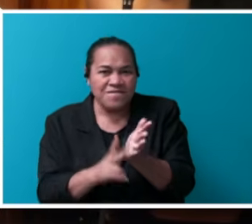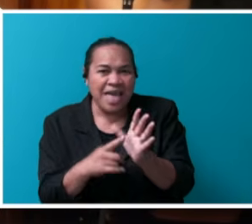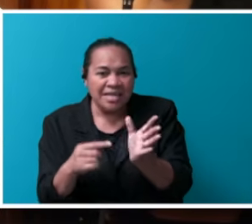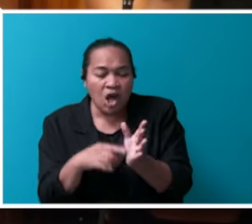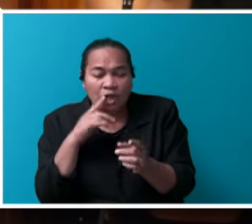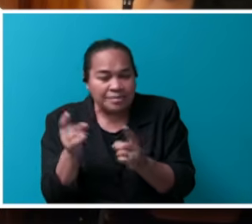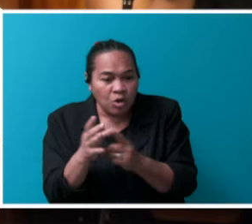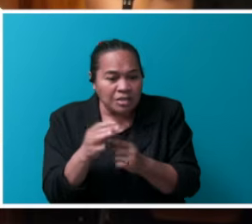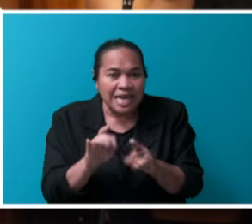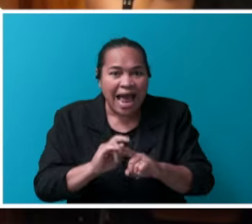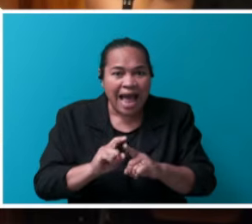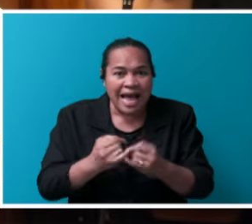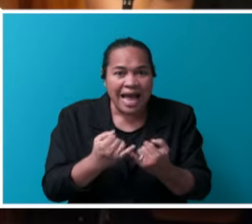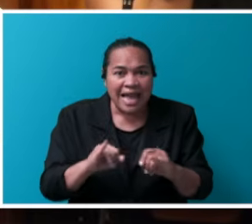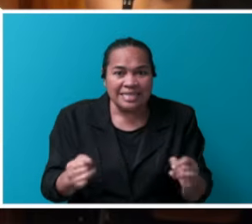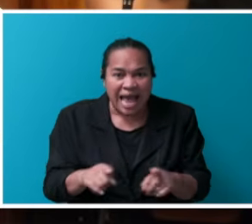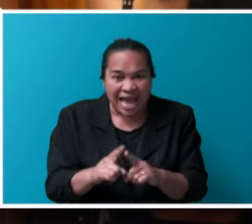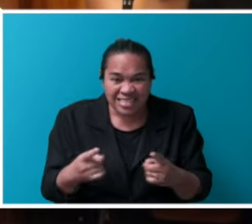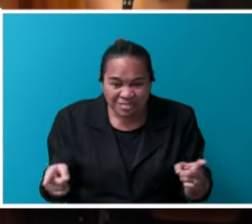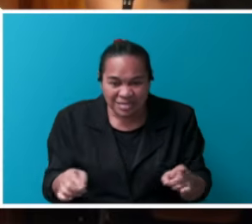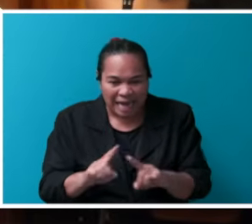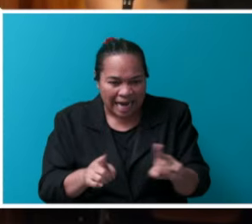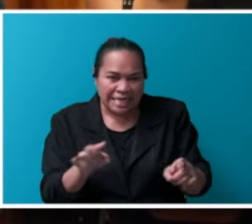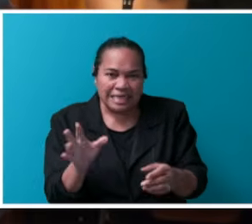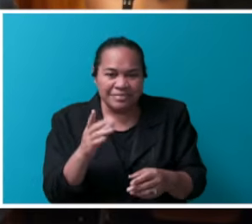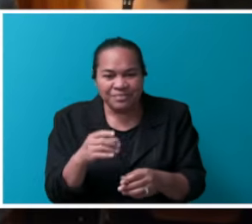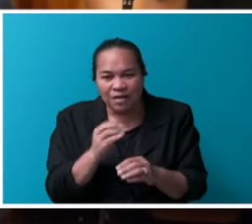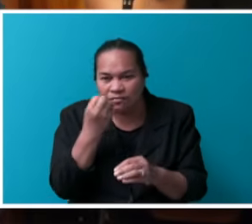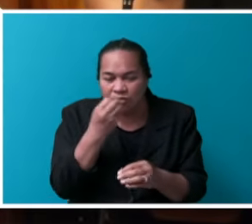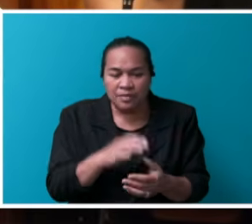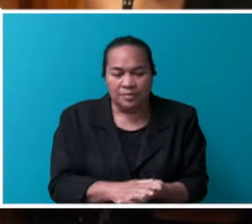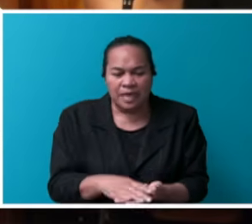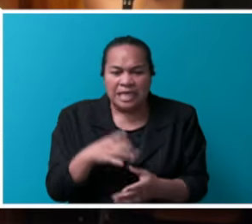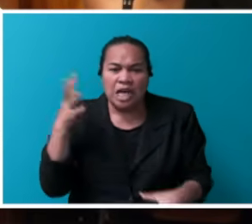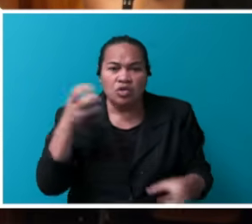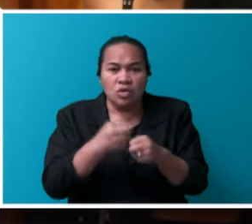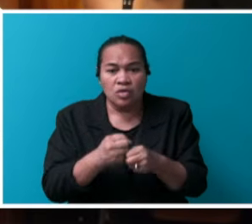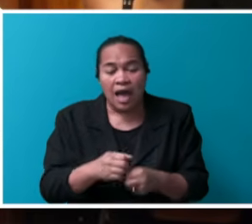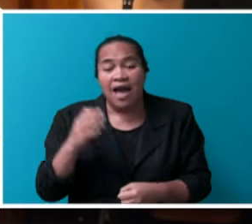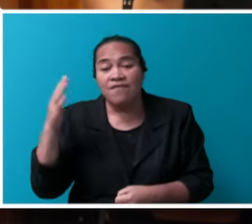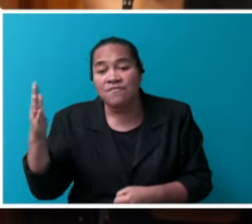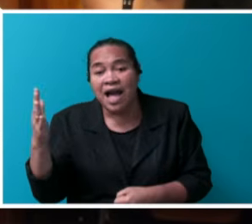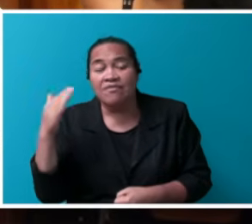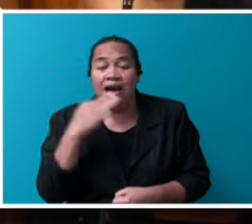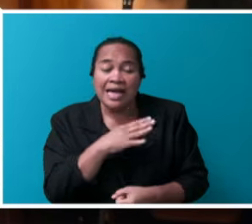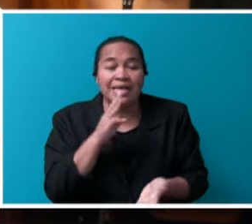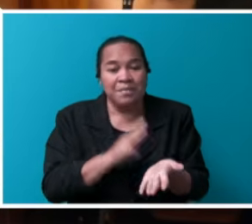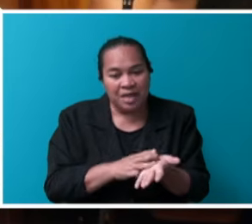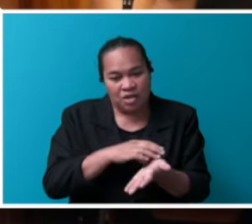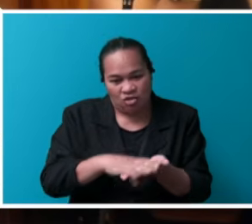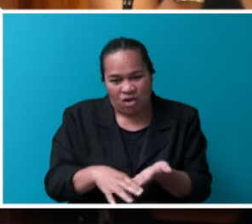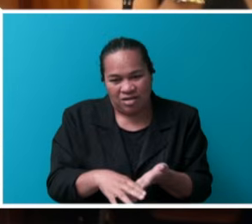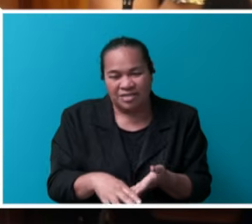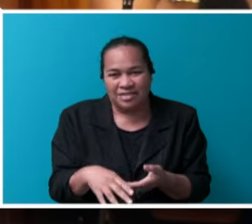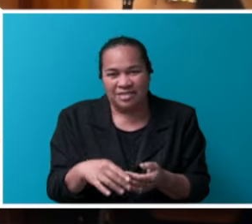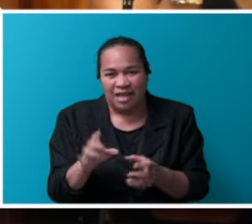items. So, Mr. Speaker, that is a total of $500 million in VAT relief for our people.